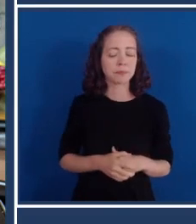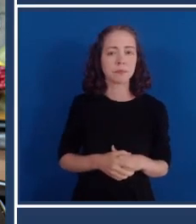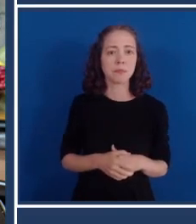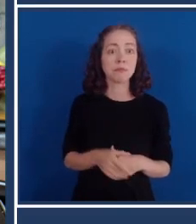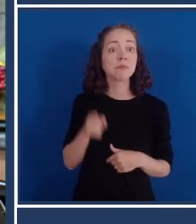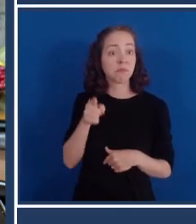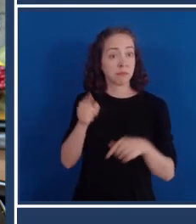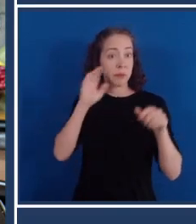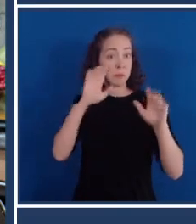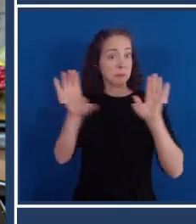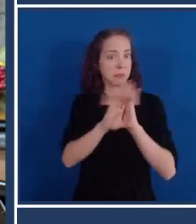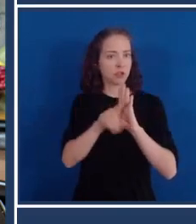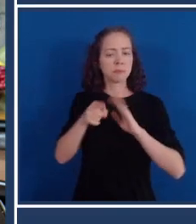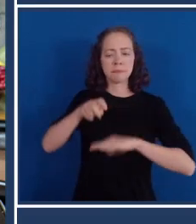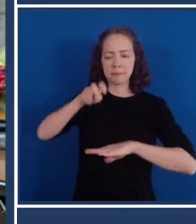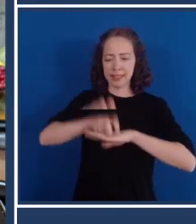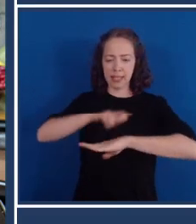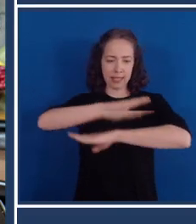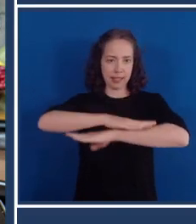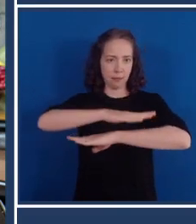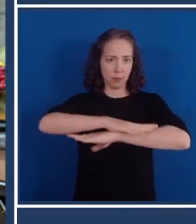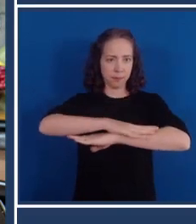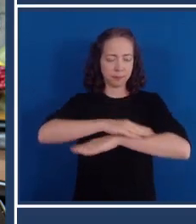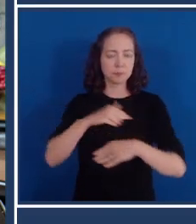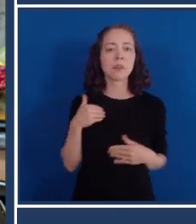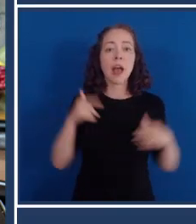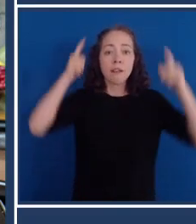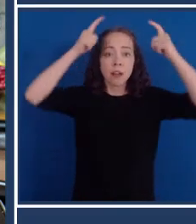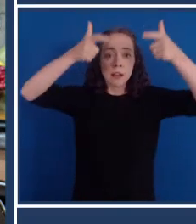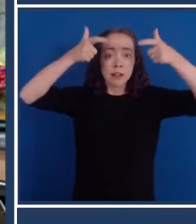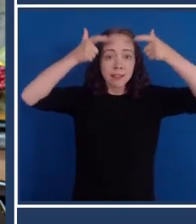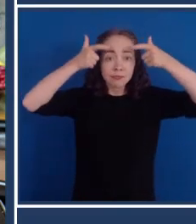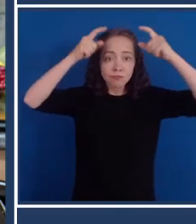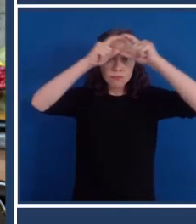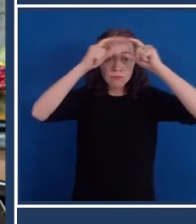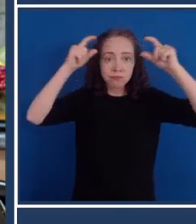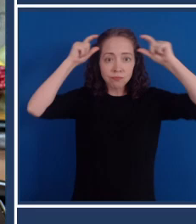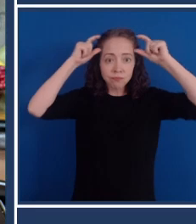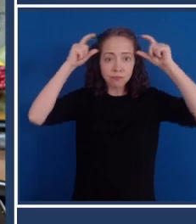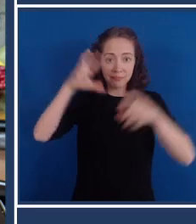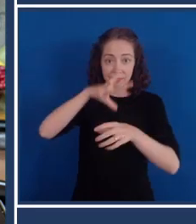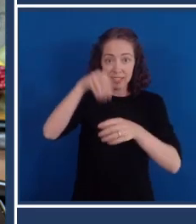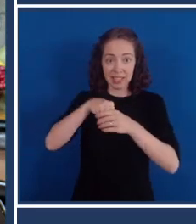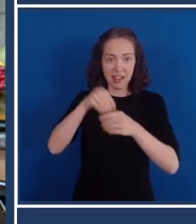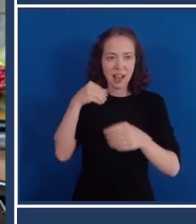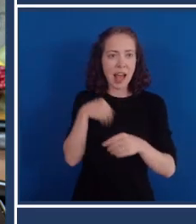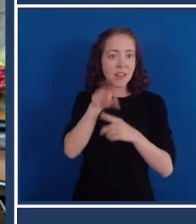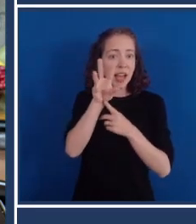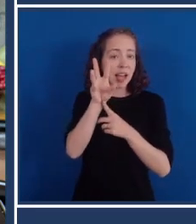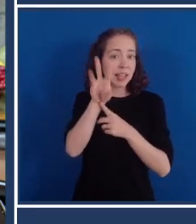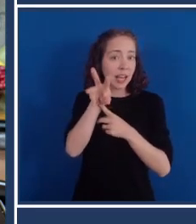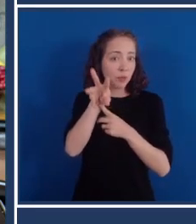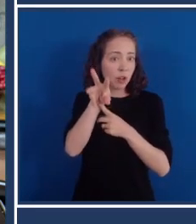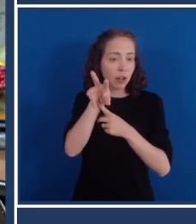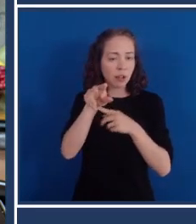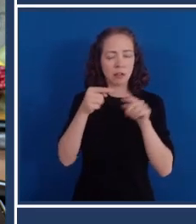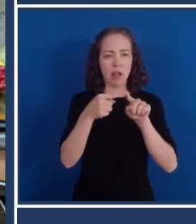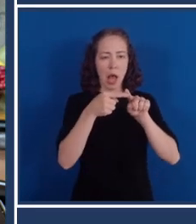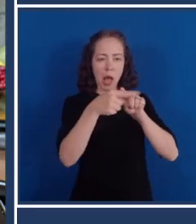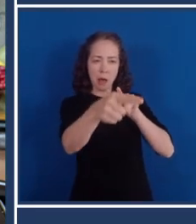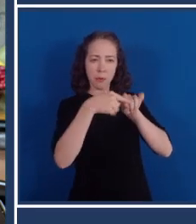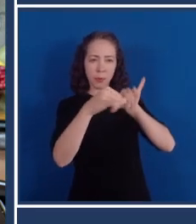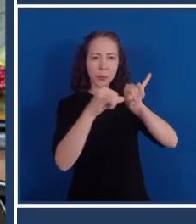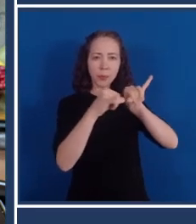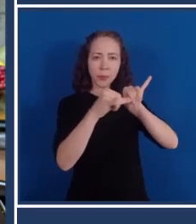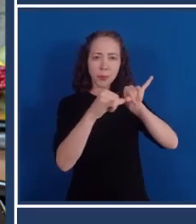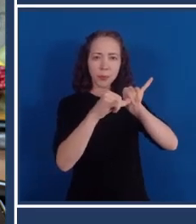seated at a table. He's wearing a headband that houses cameras, a depth sensor, and speakers.